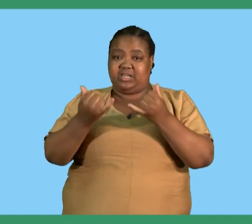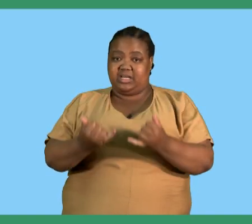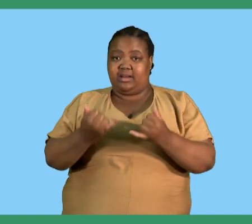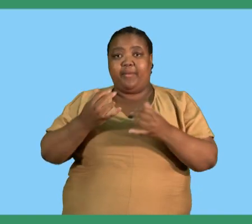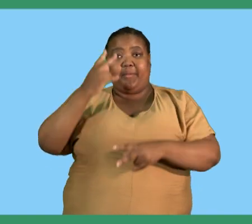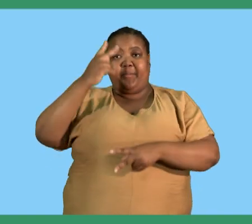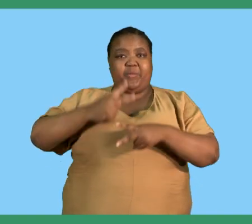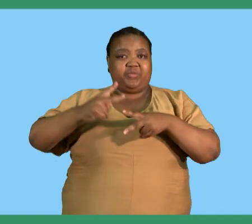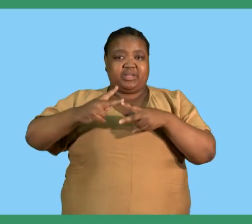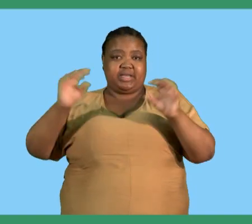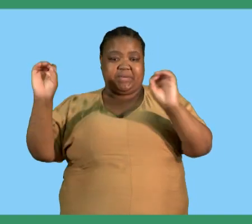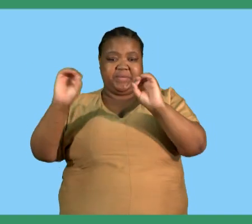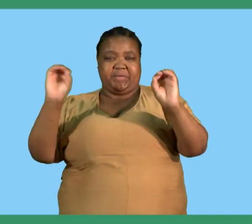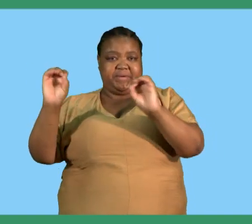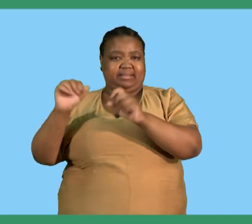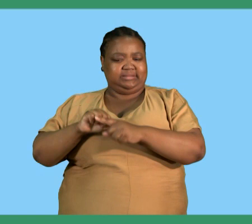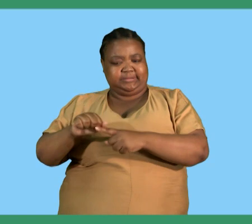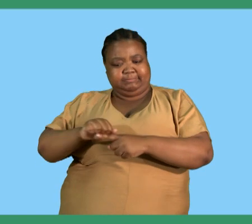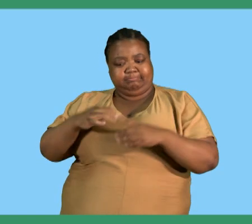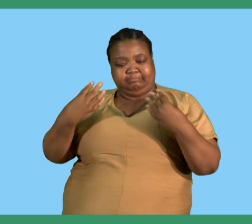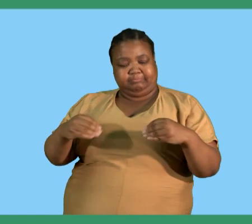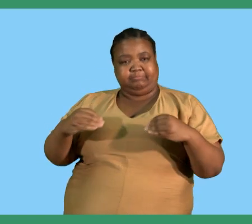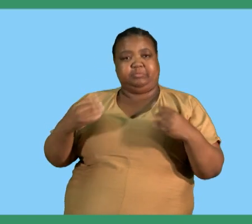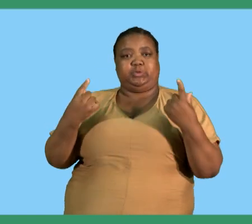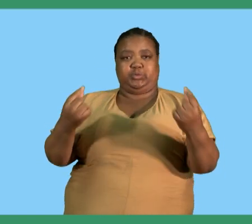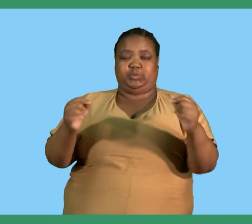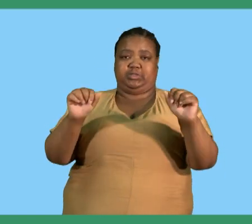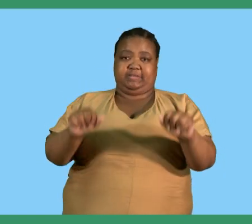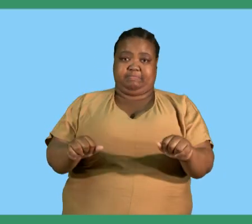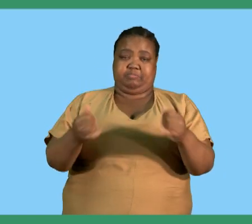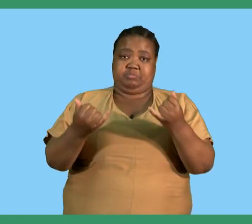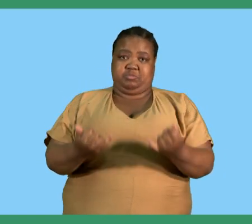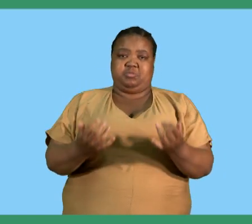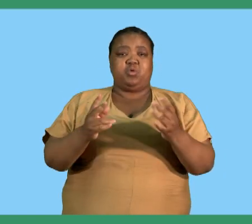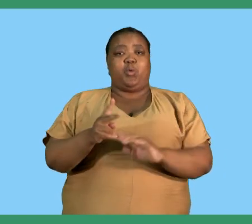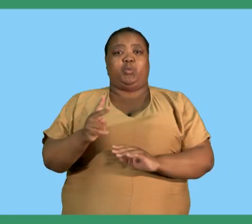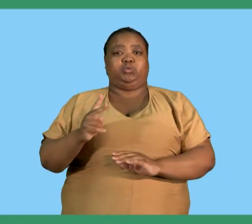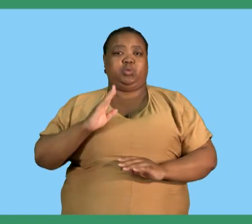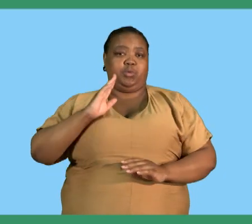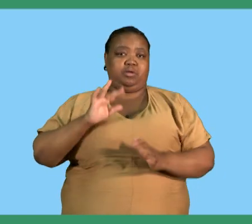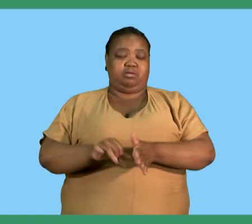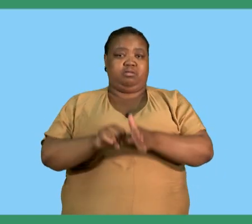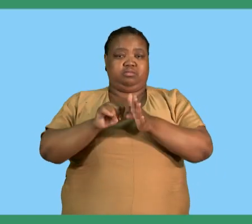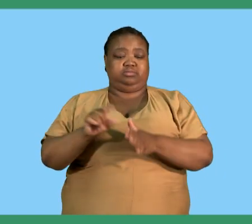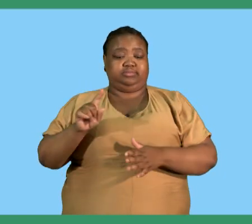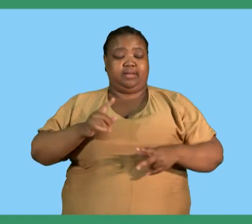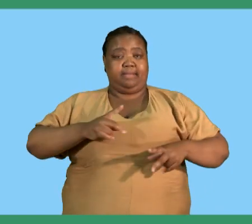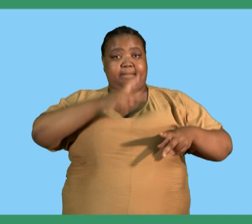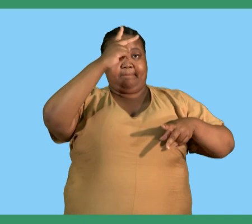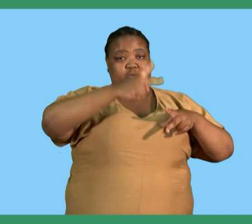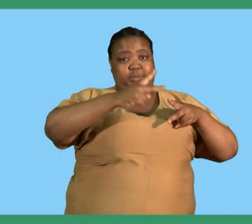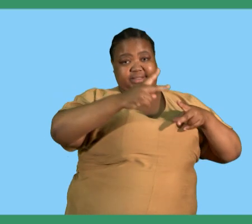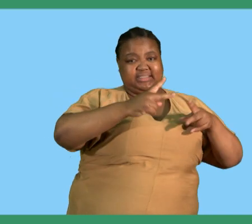unprofessional business practices from the given scenarios or the statements. So basically, you must also know the difference between unprofessional